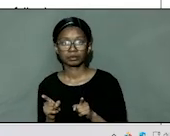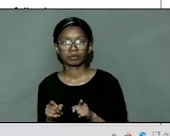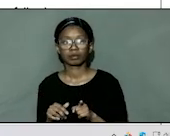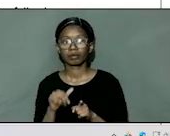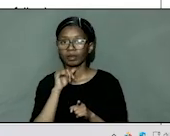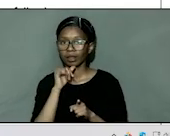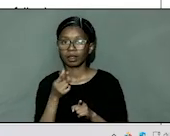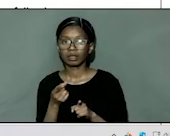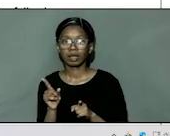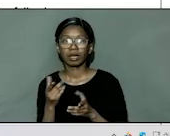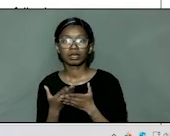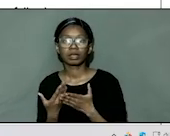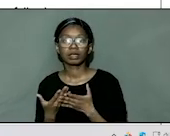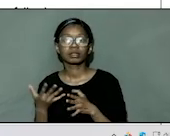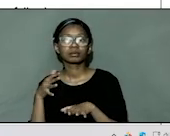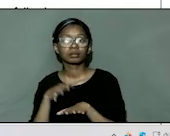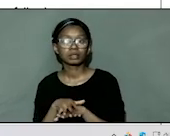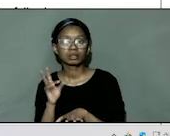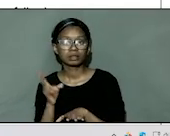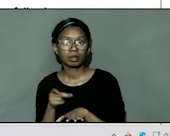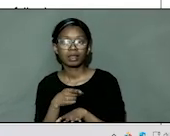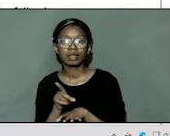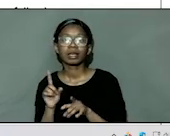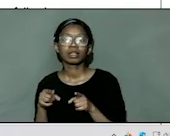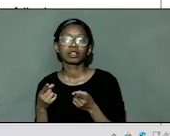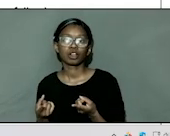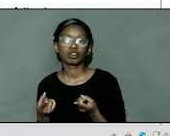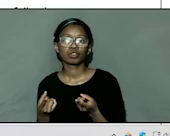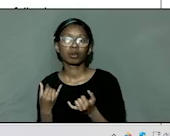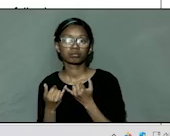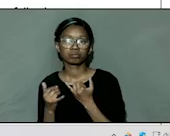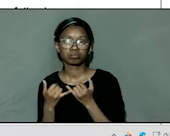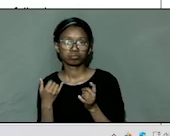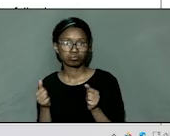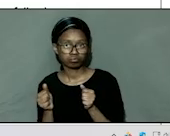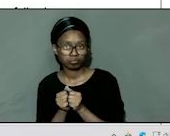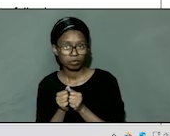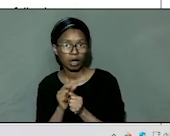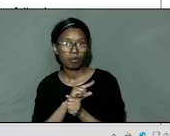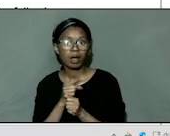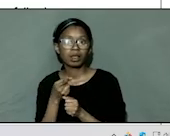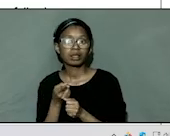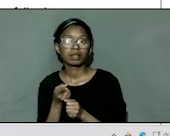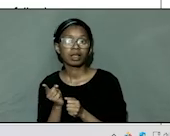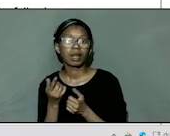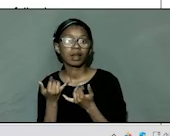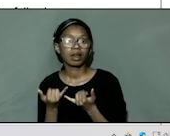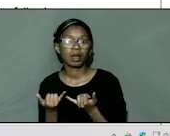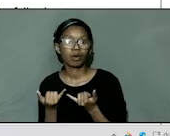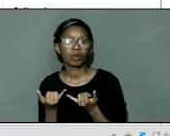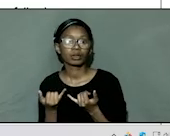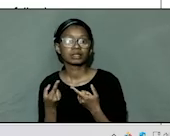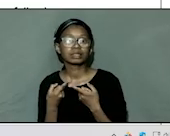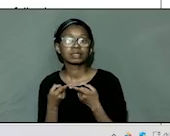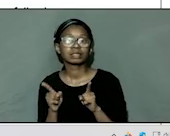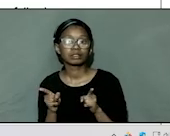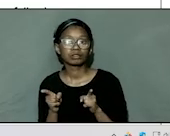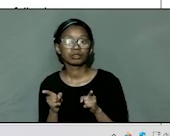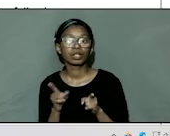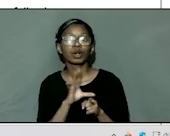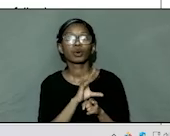do what? To interbreed, because the population are now different. What? Do you see where you write